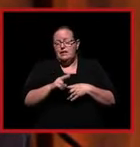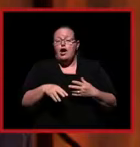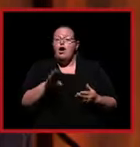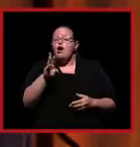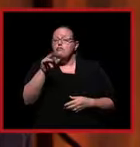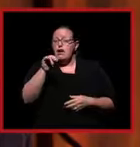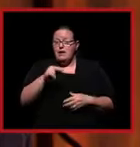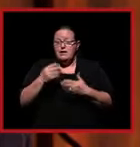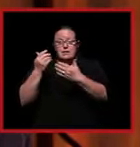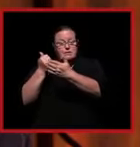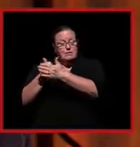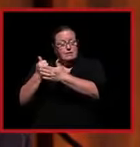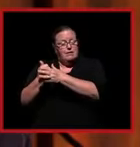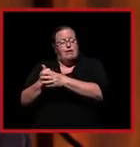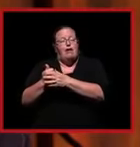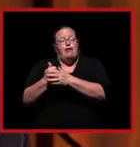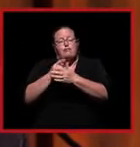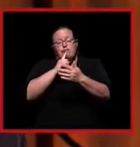is a true